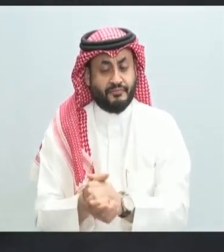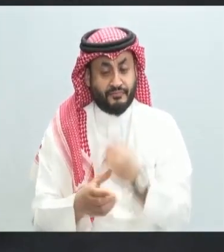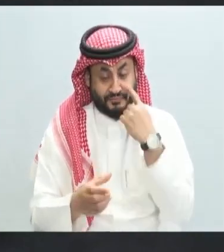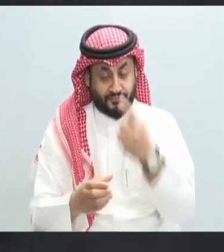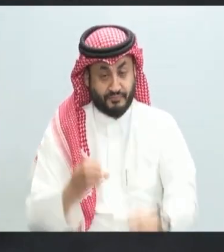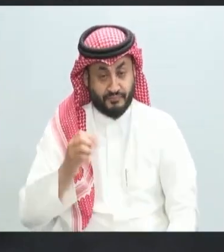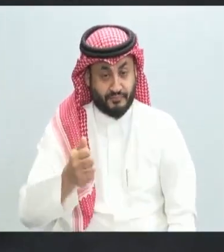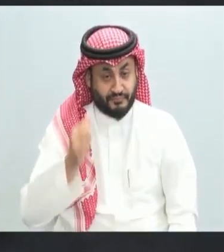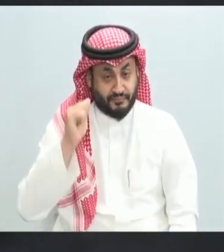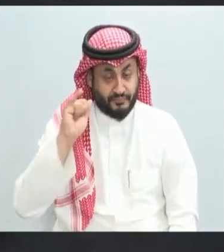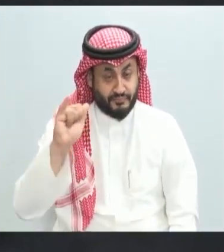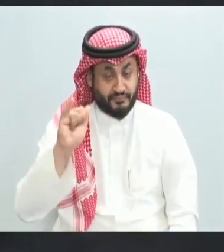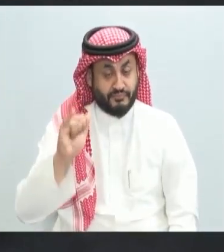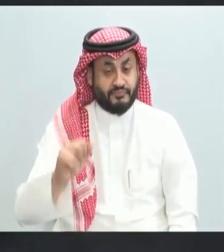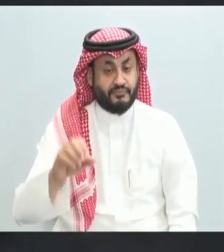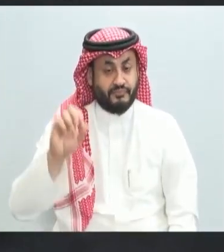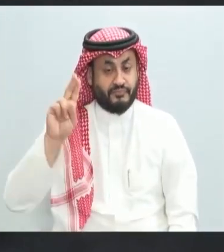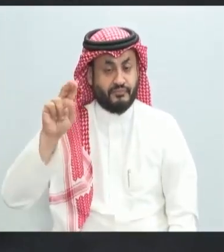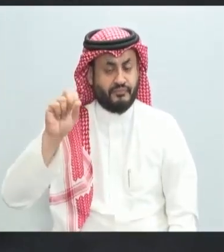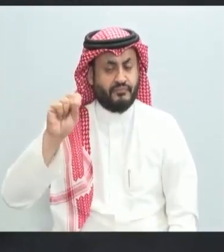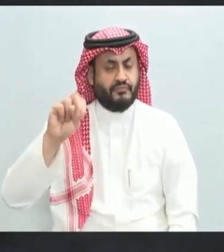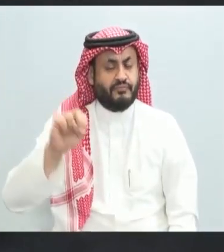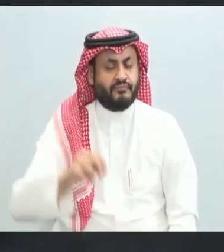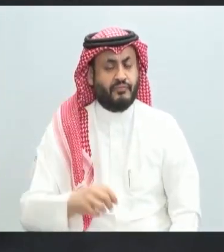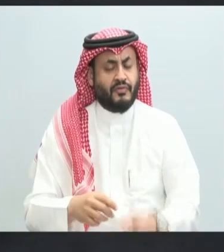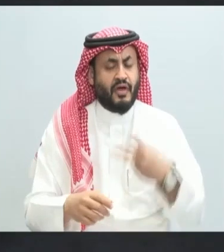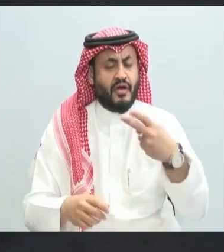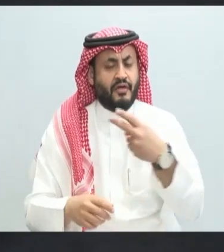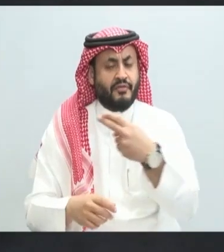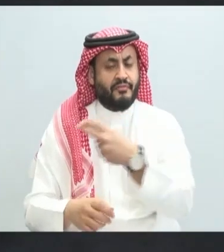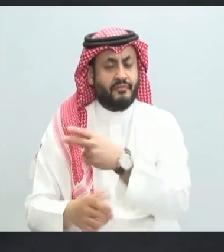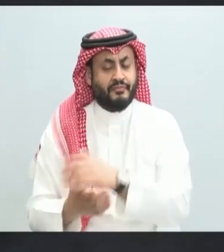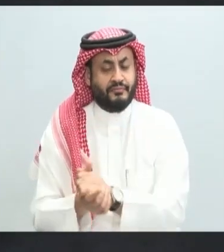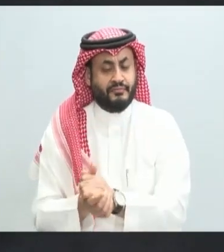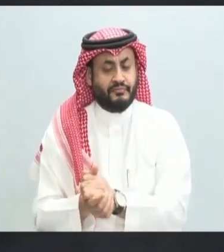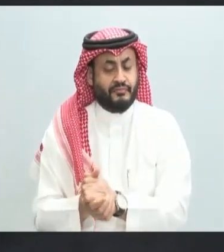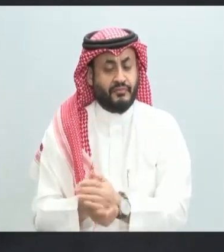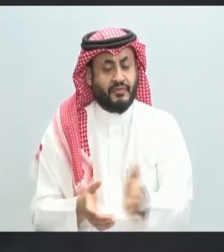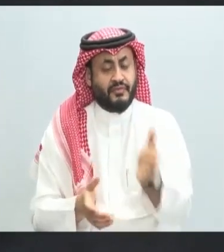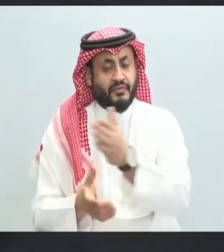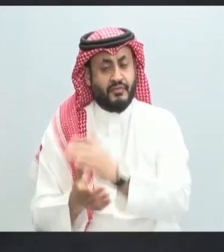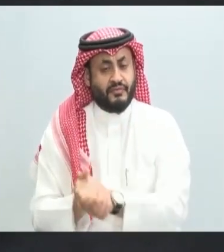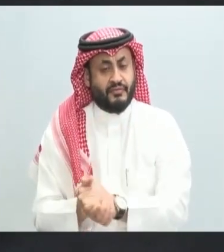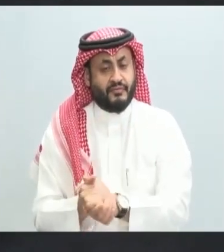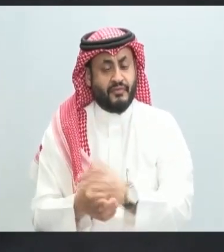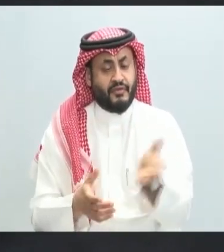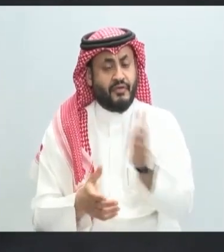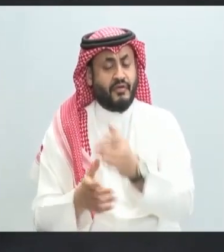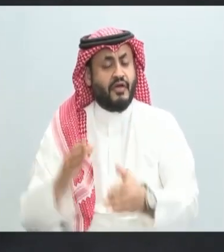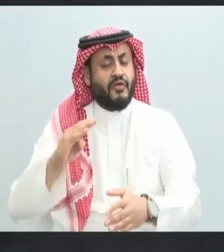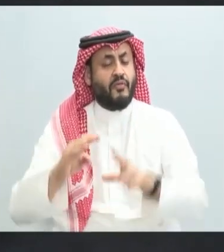your scissors? And what's most importantly here is what to say when someone asks